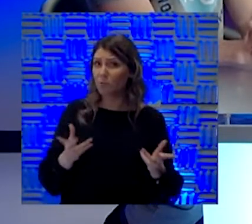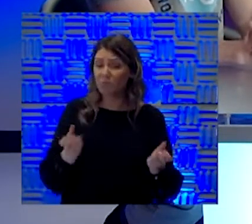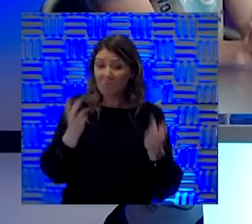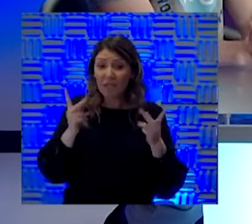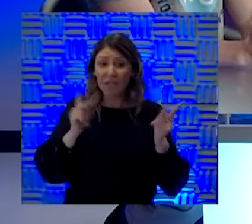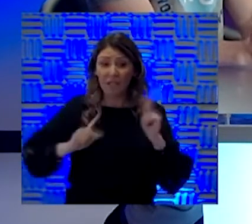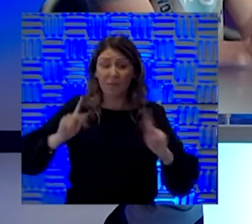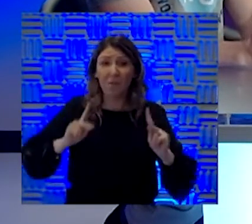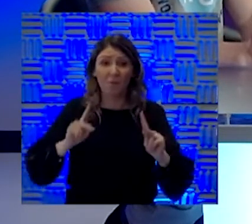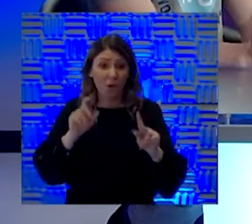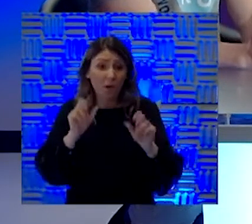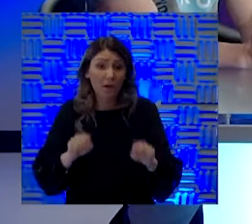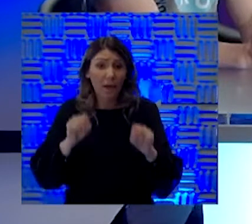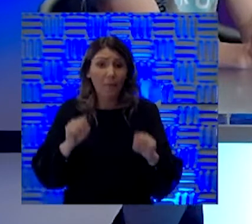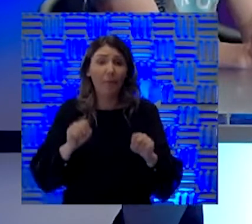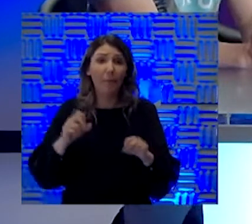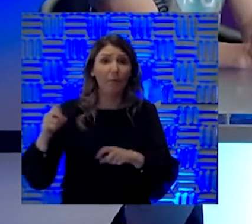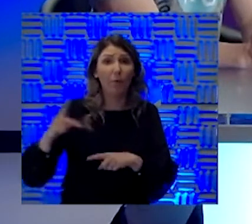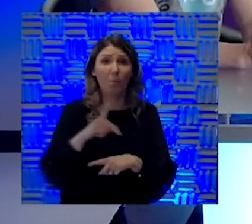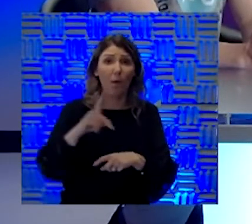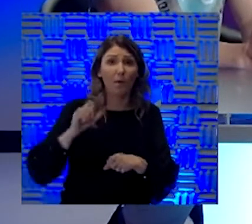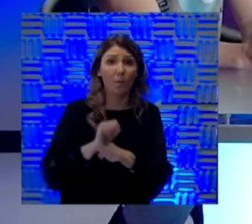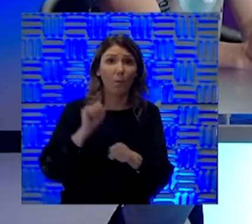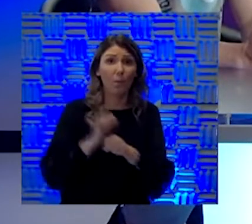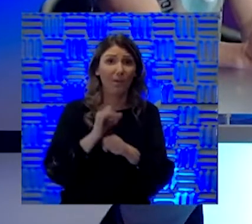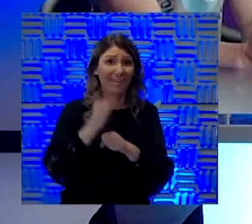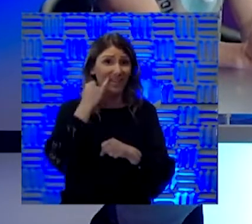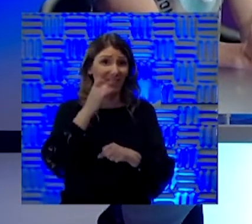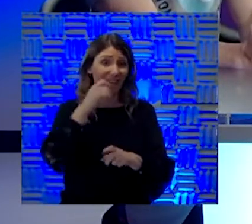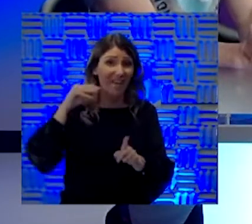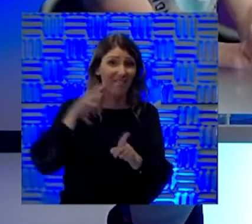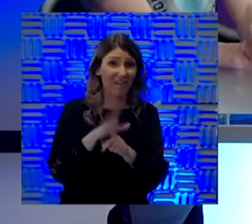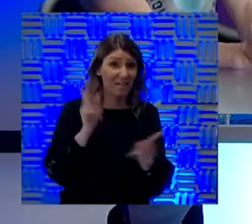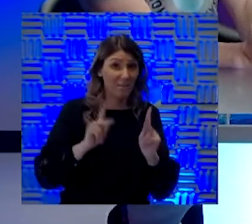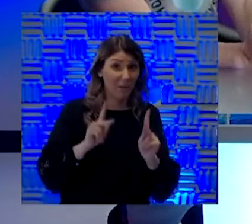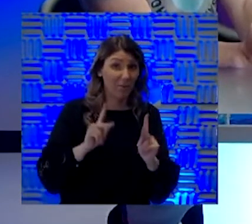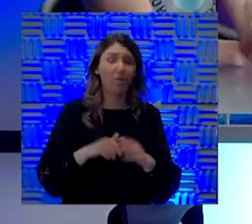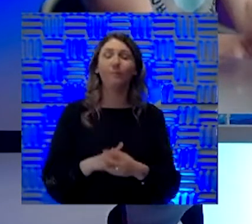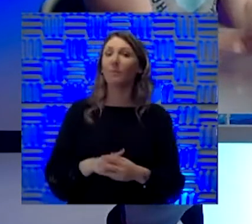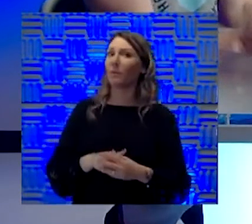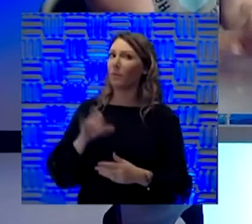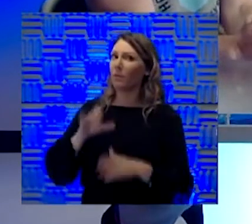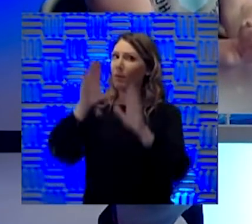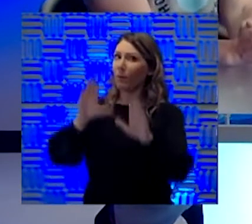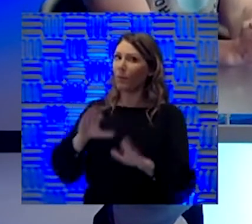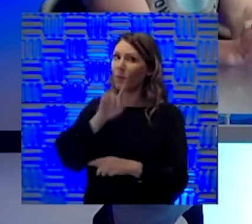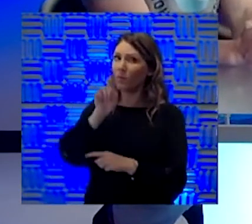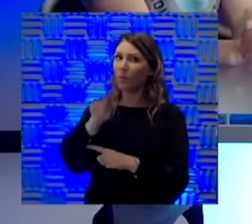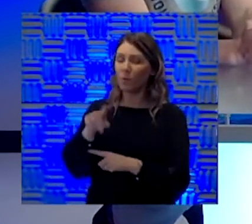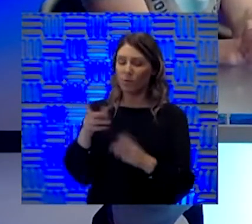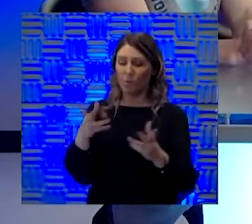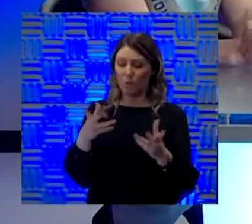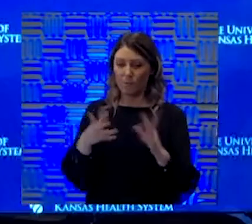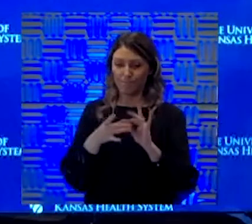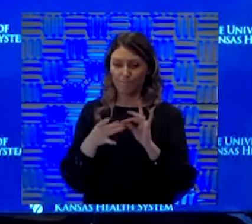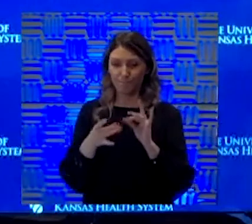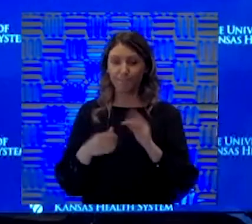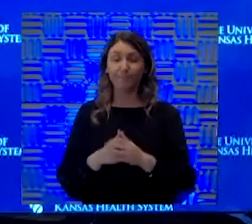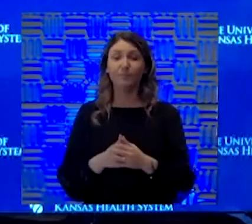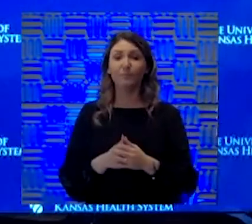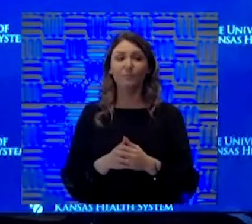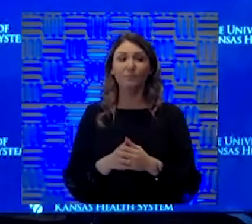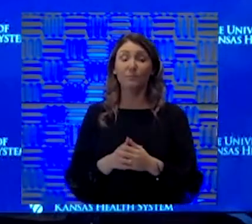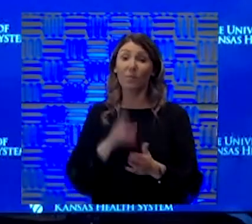people are capable of going back to work without infecting others, shouldn't we know that first? Yeah, that's a great question. But just to say, to be